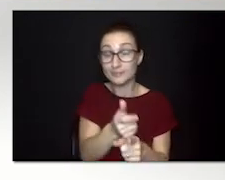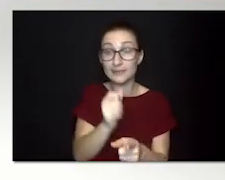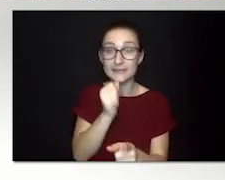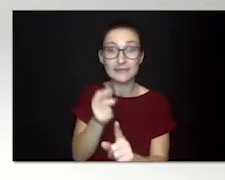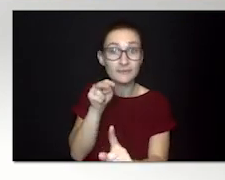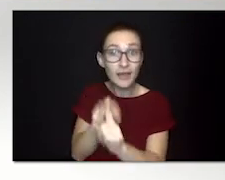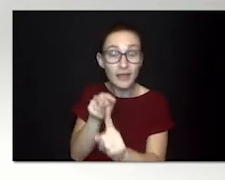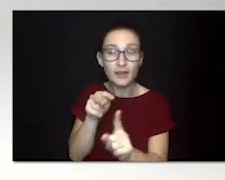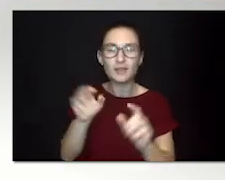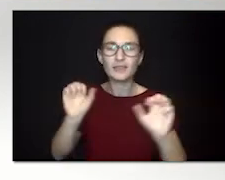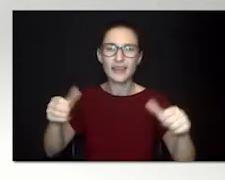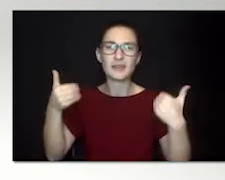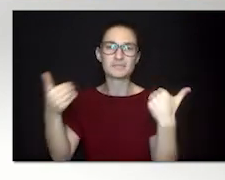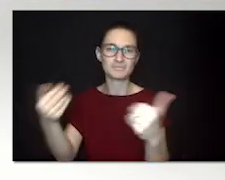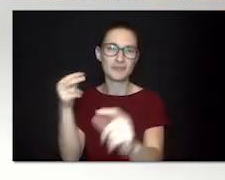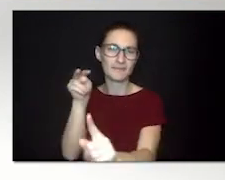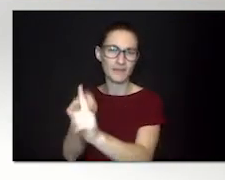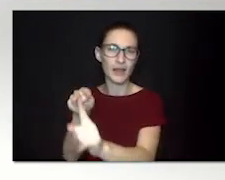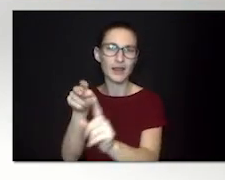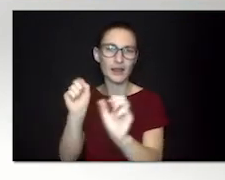seek it. It can be open at that time.